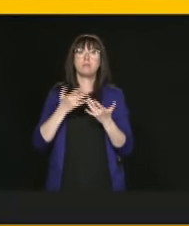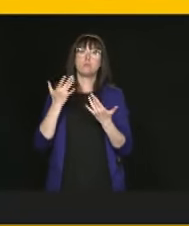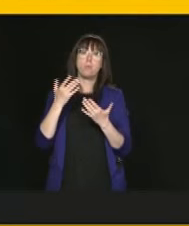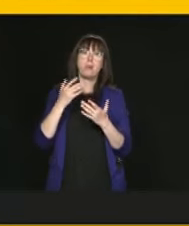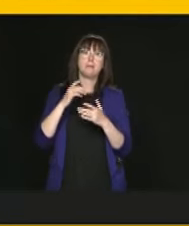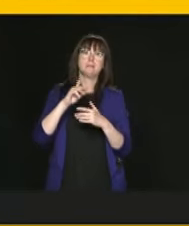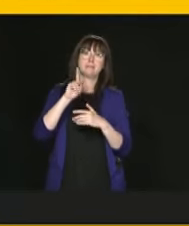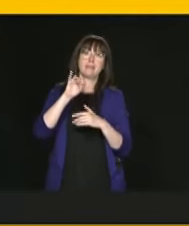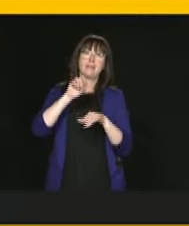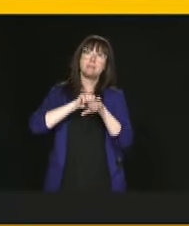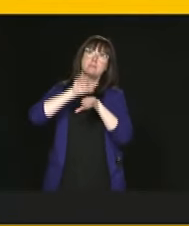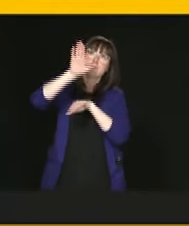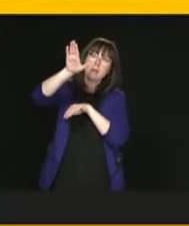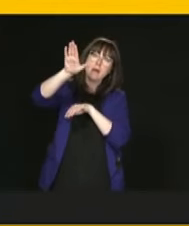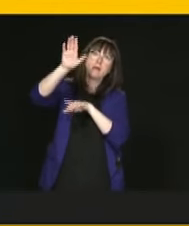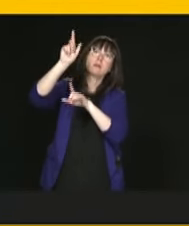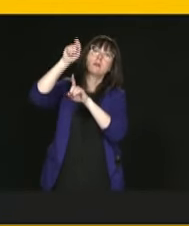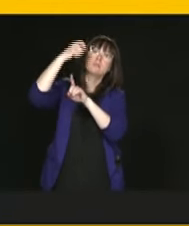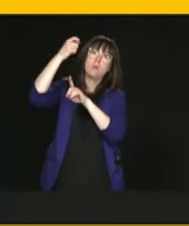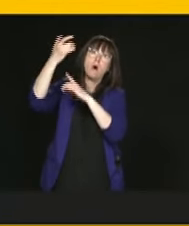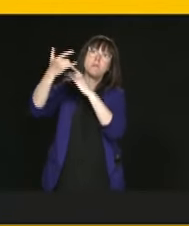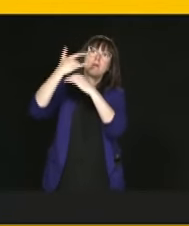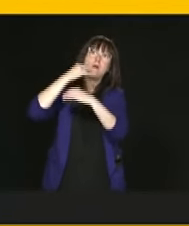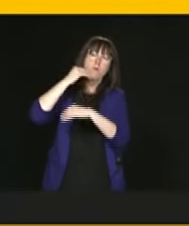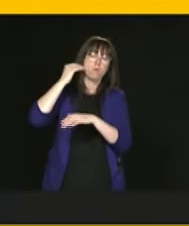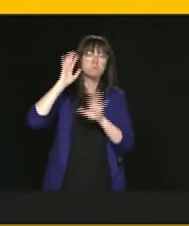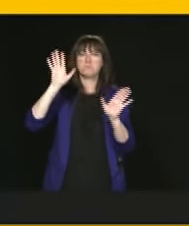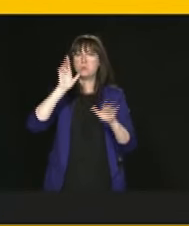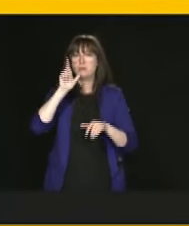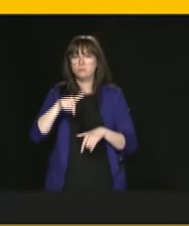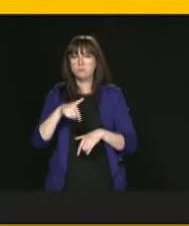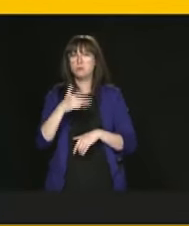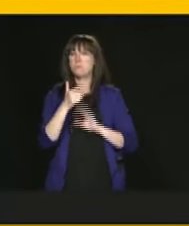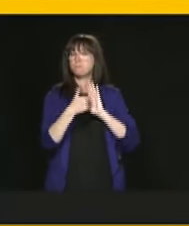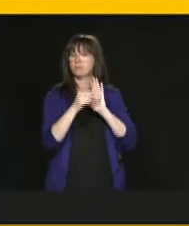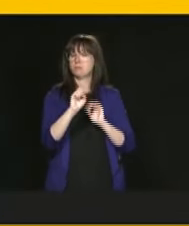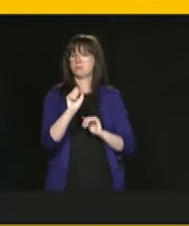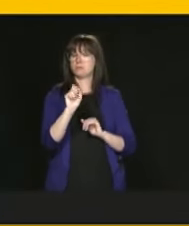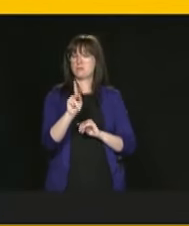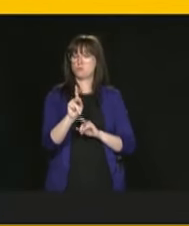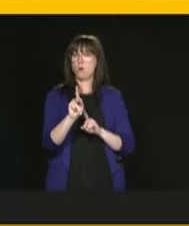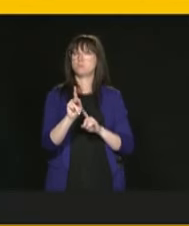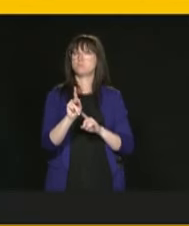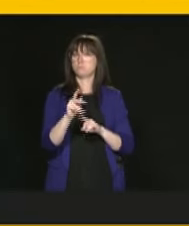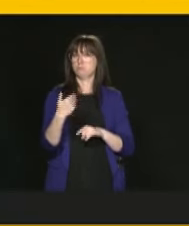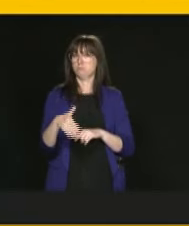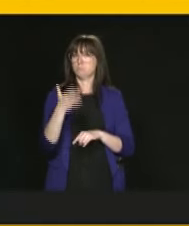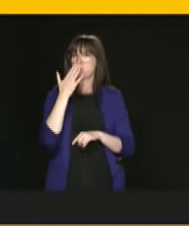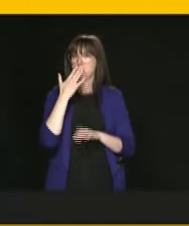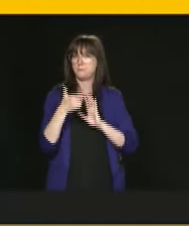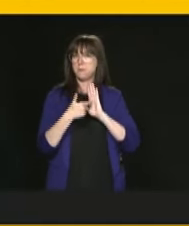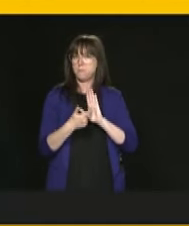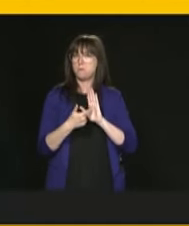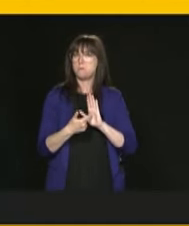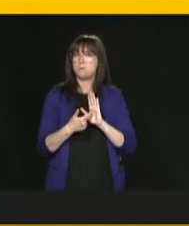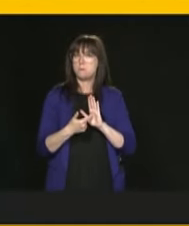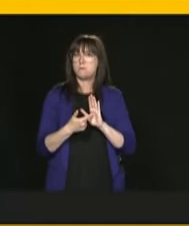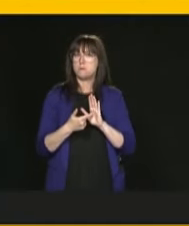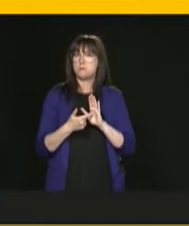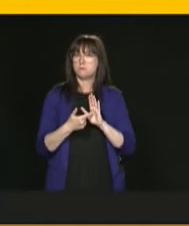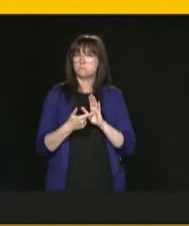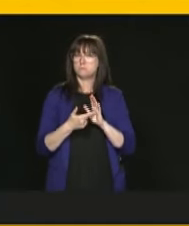In Saskatchewan, for example, that was a good sort of example of how they are now systematically looking at